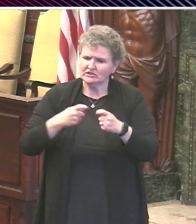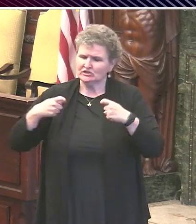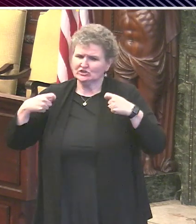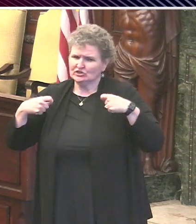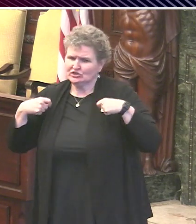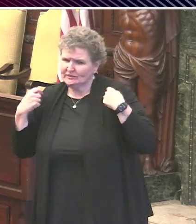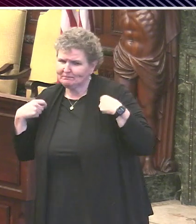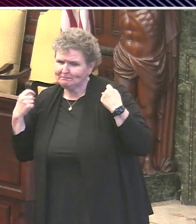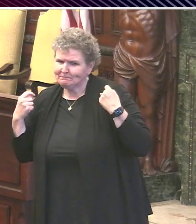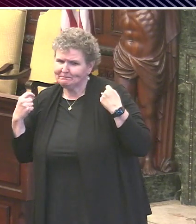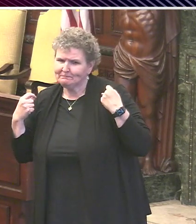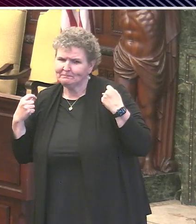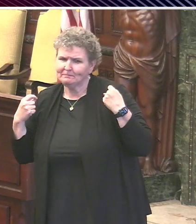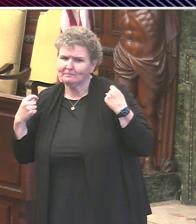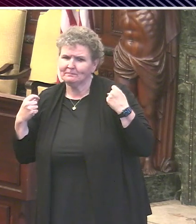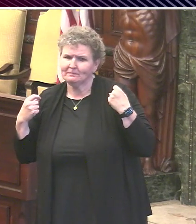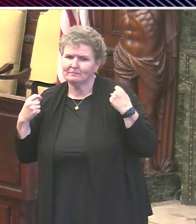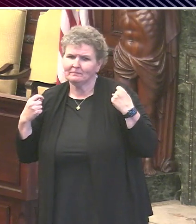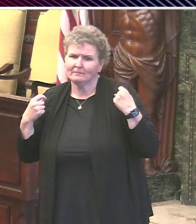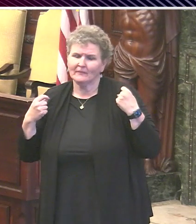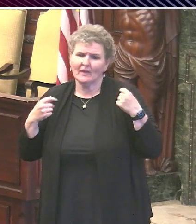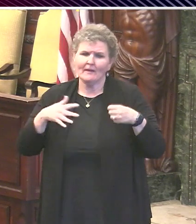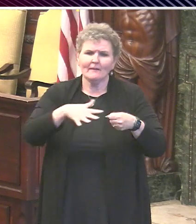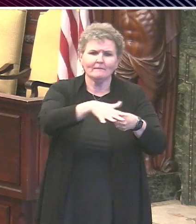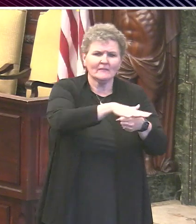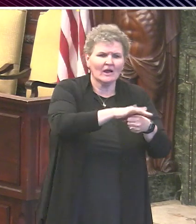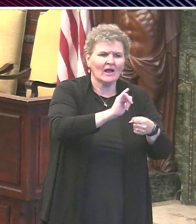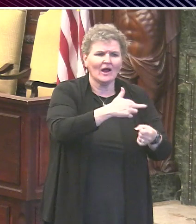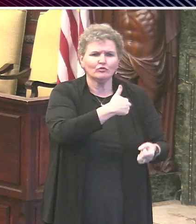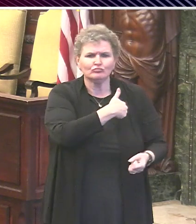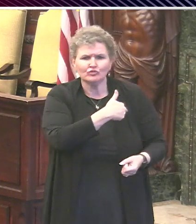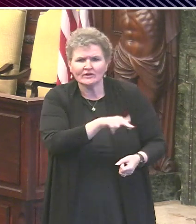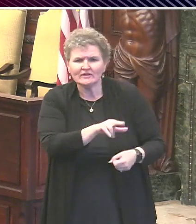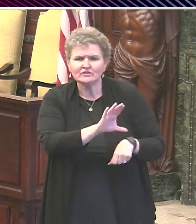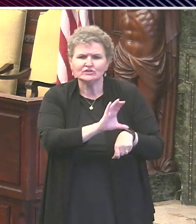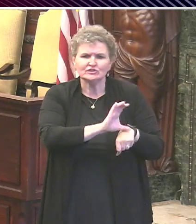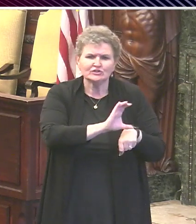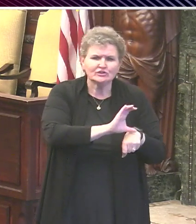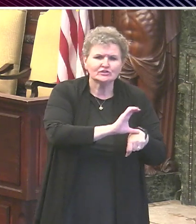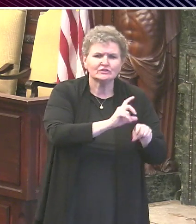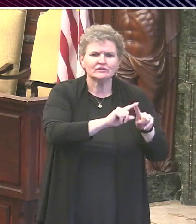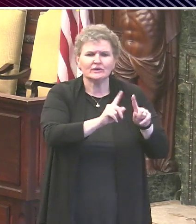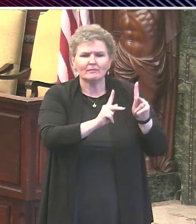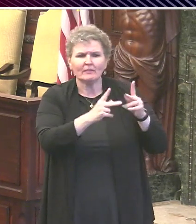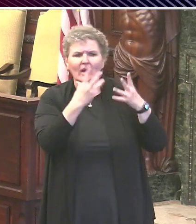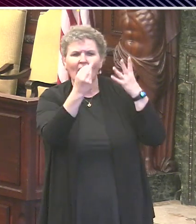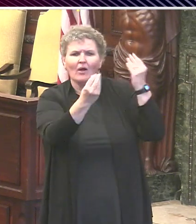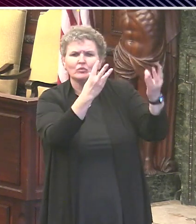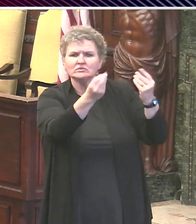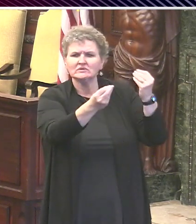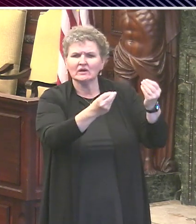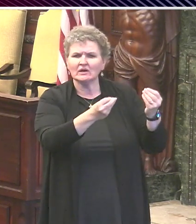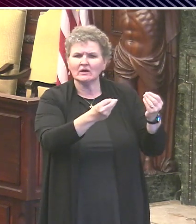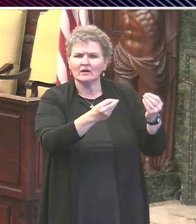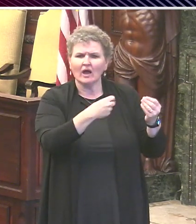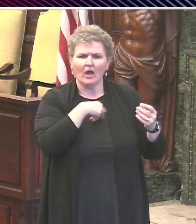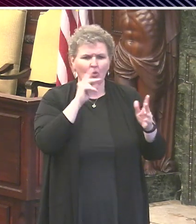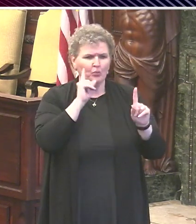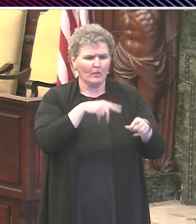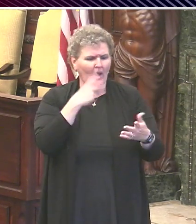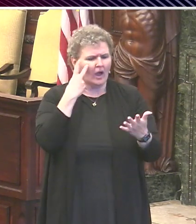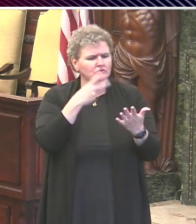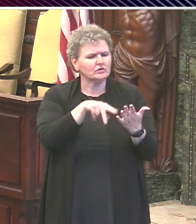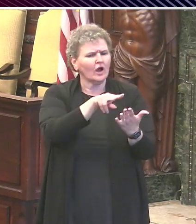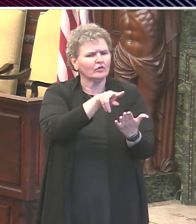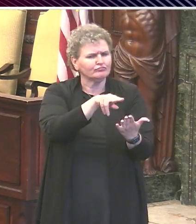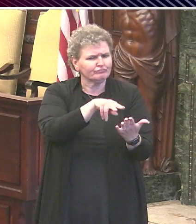to places of worship, to any place that has an outbreak? And there was a report given